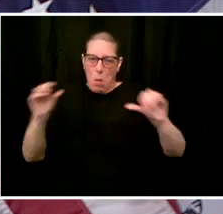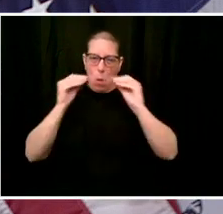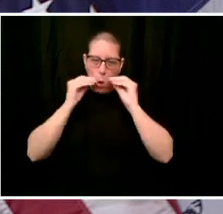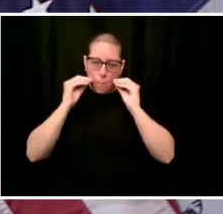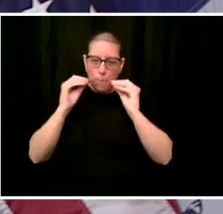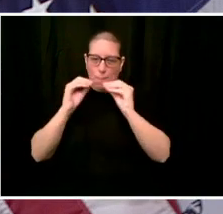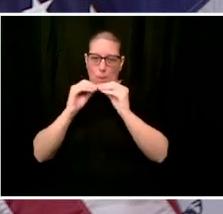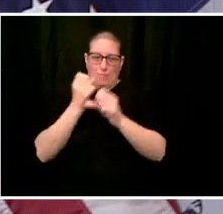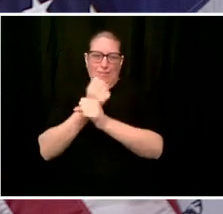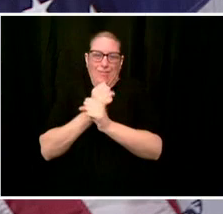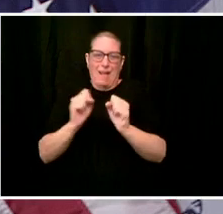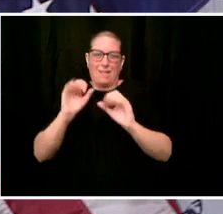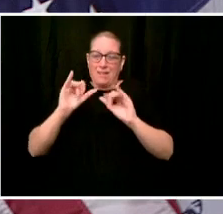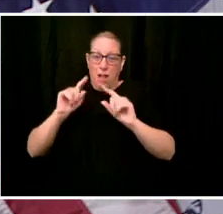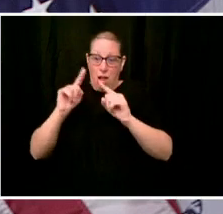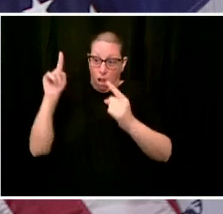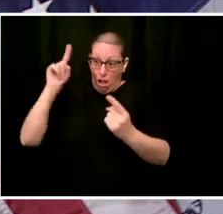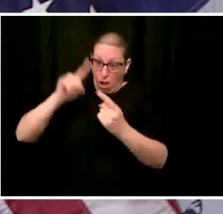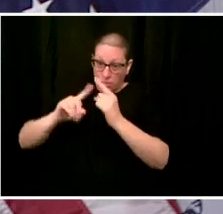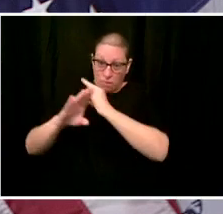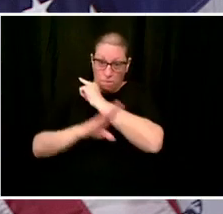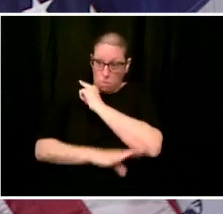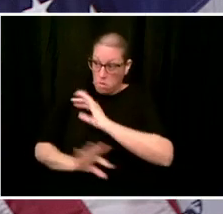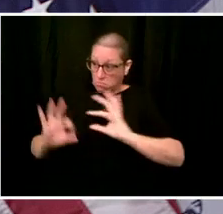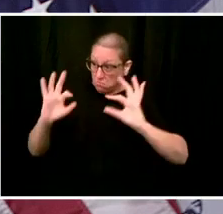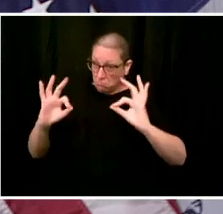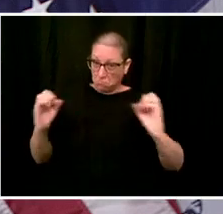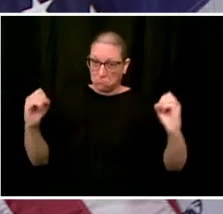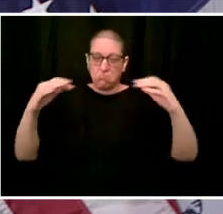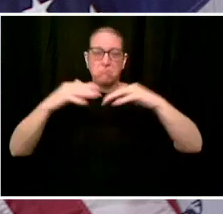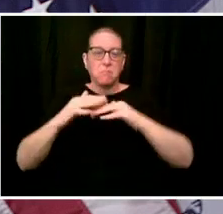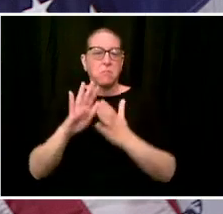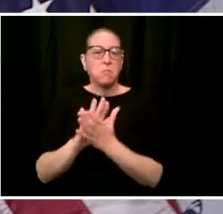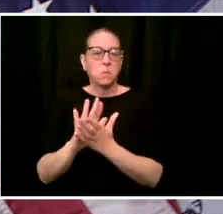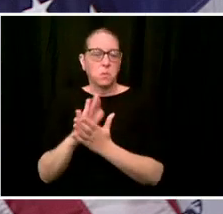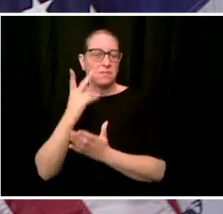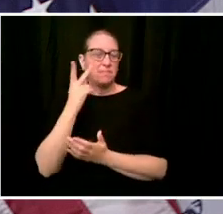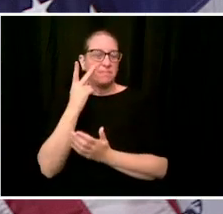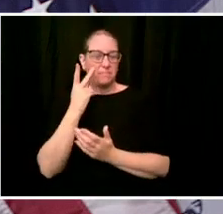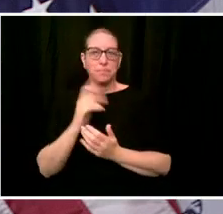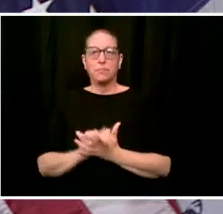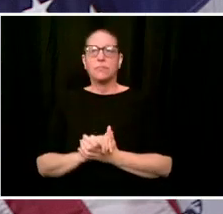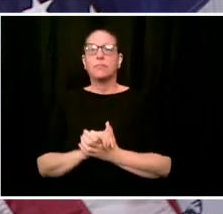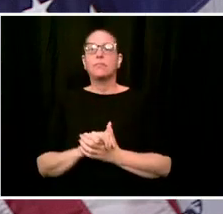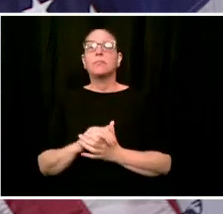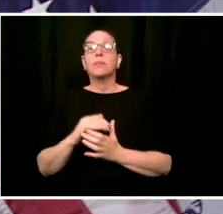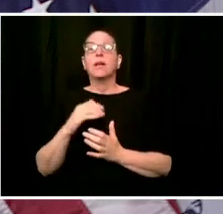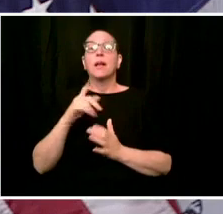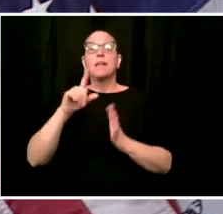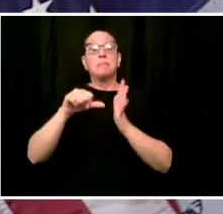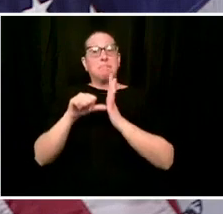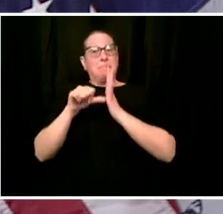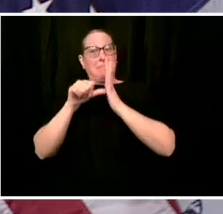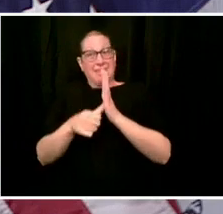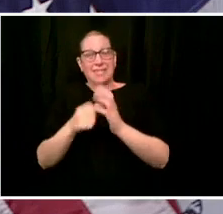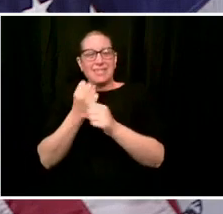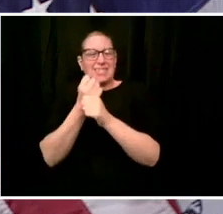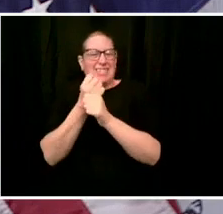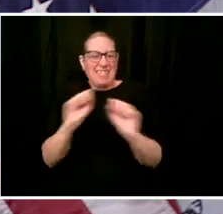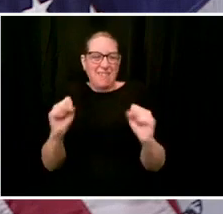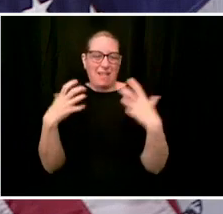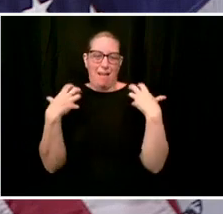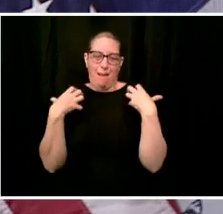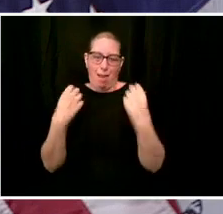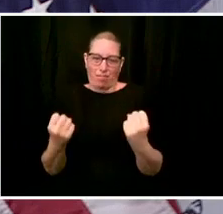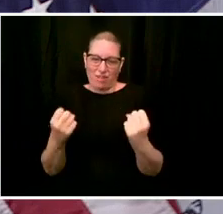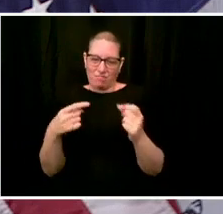unquestionably. So when we think of it that way, we're going to look at any and all options. Of course, something like staggered hours or